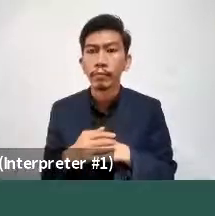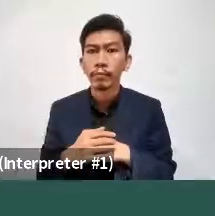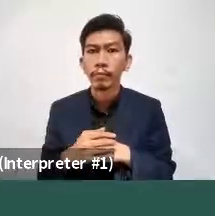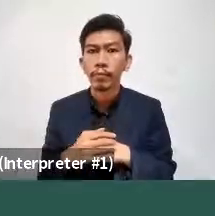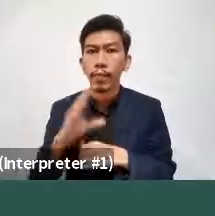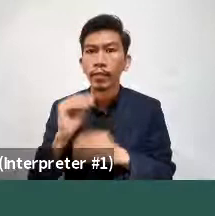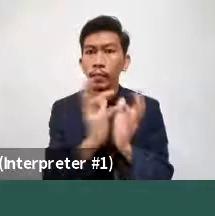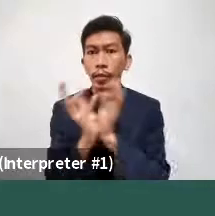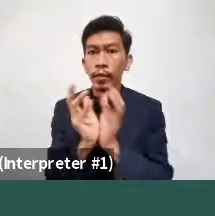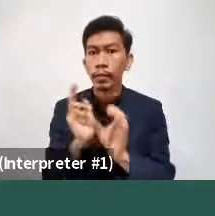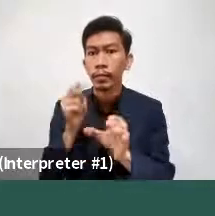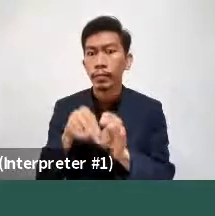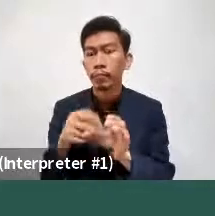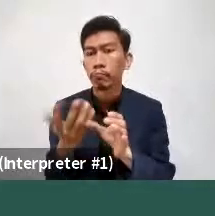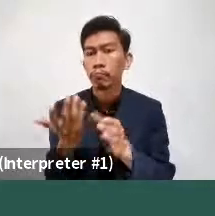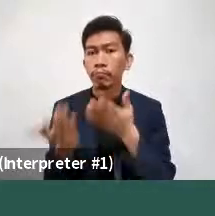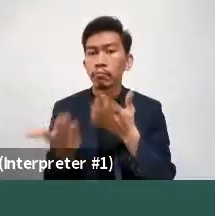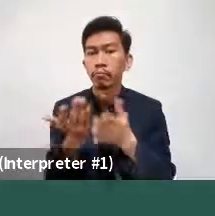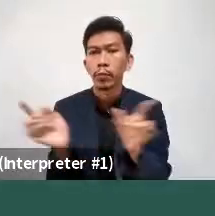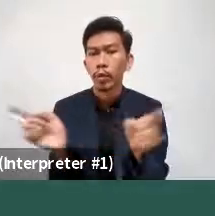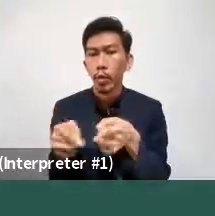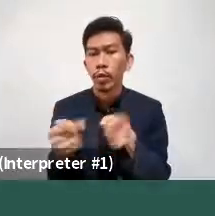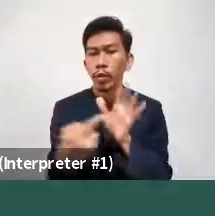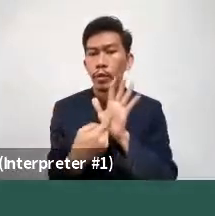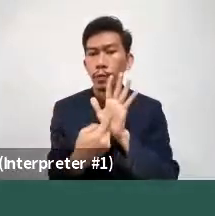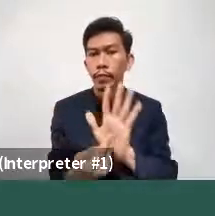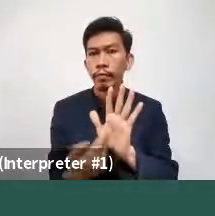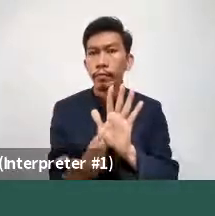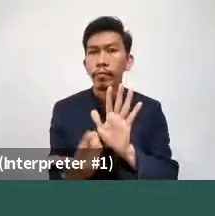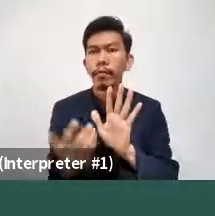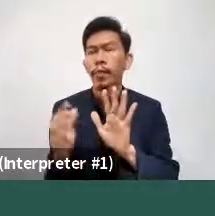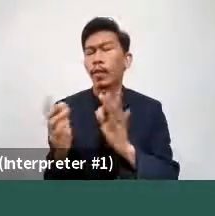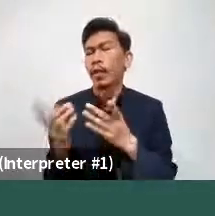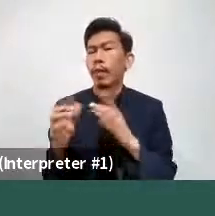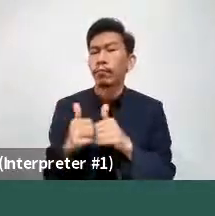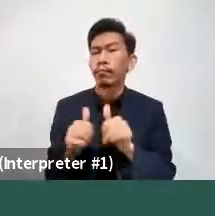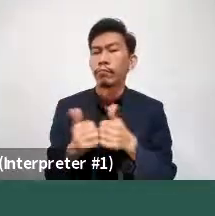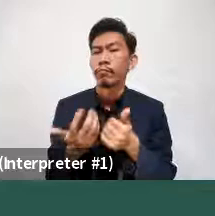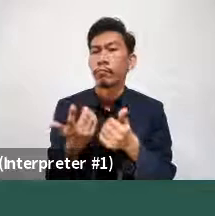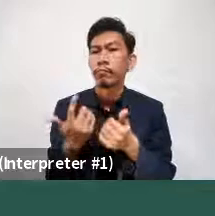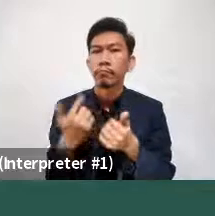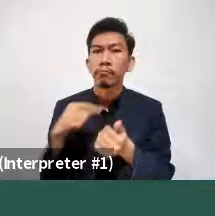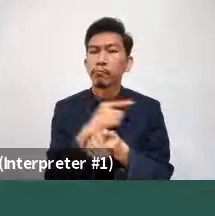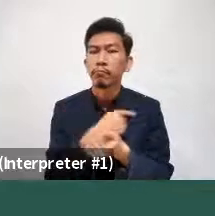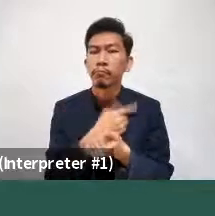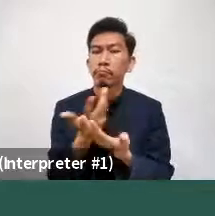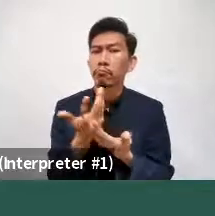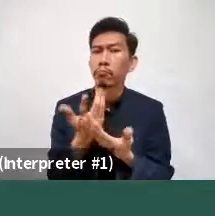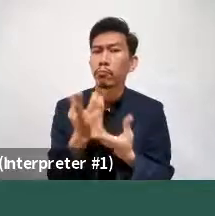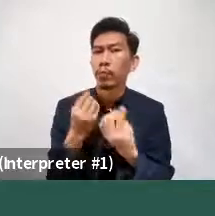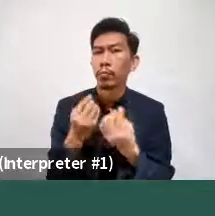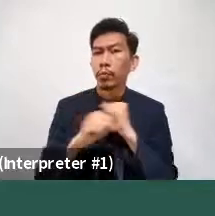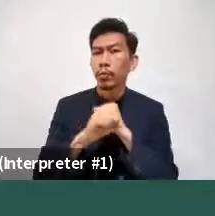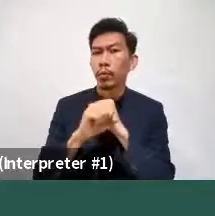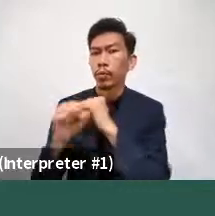Perhaps I'll just go very briefly to show everyone how do we want health promotion to be operationalized at